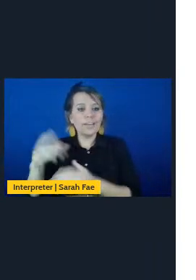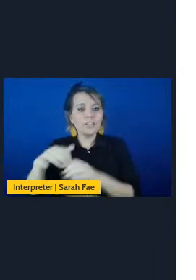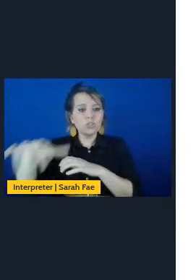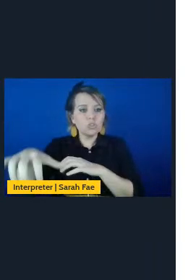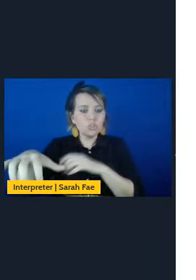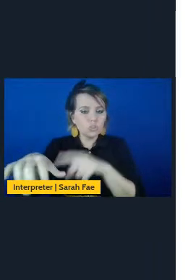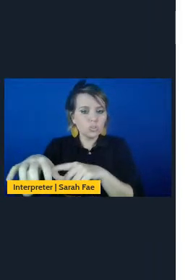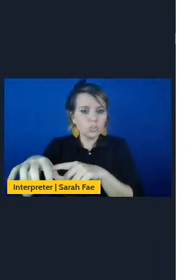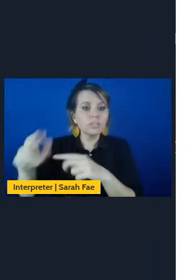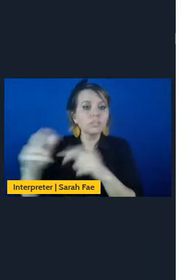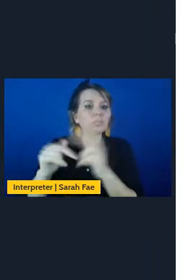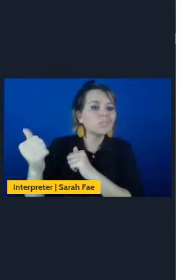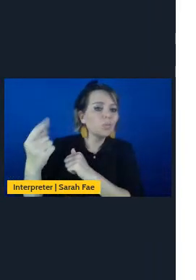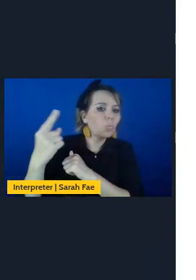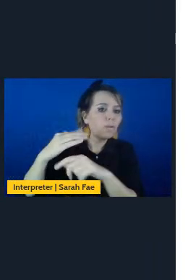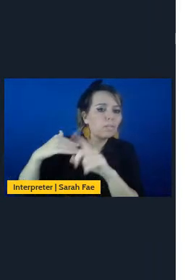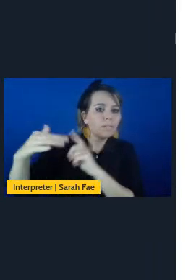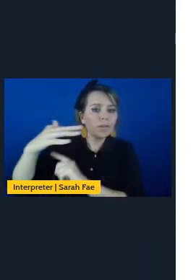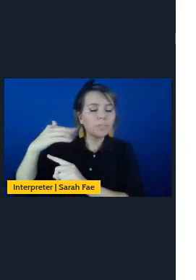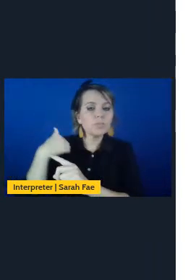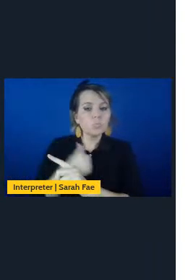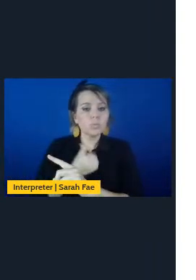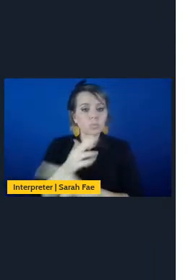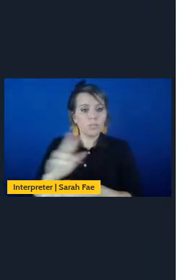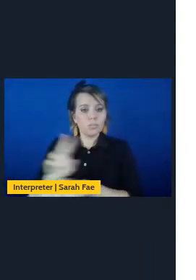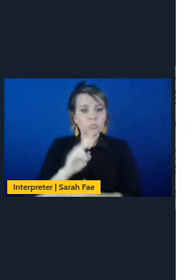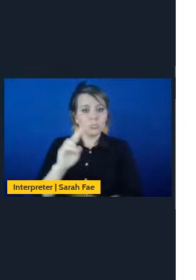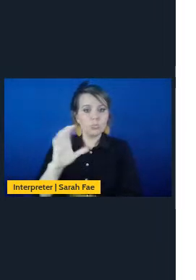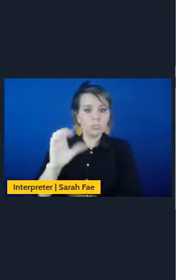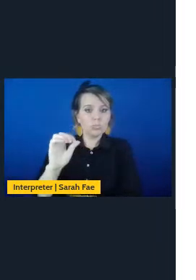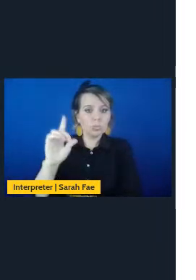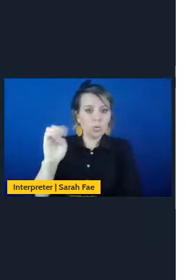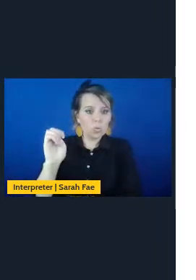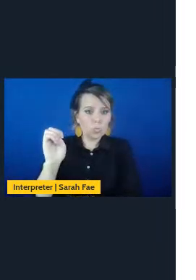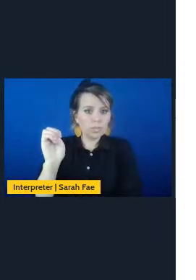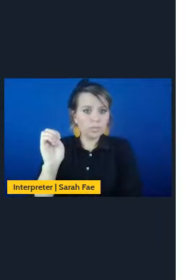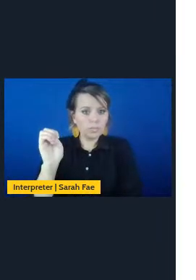one environment, we use a code build project